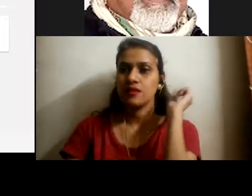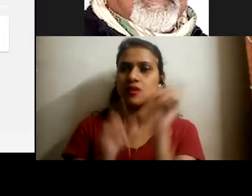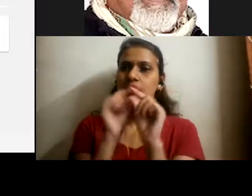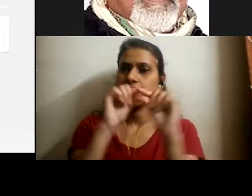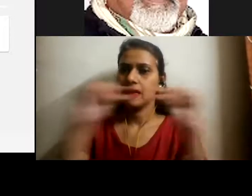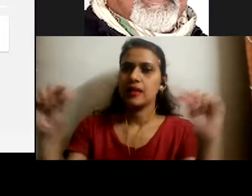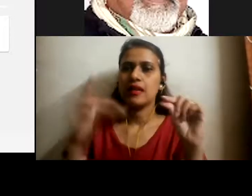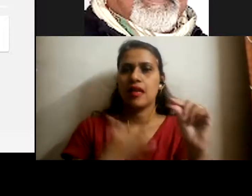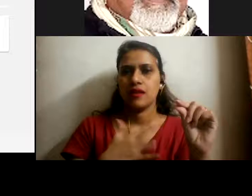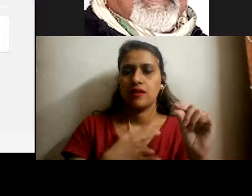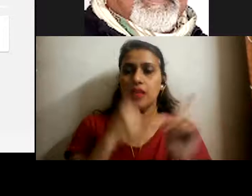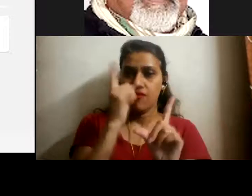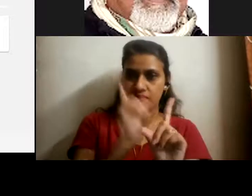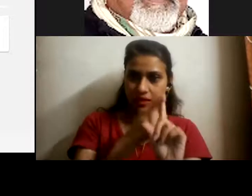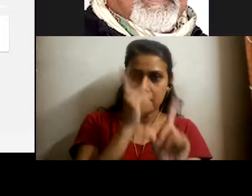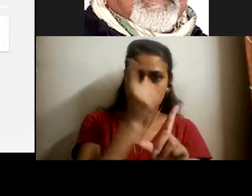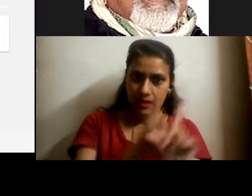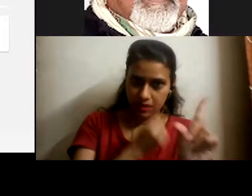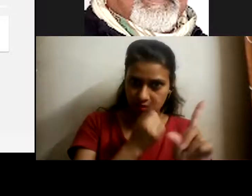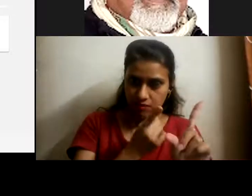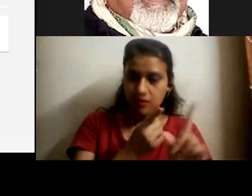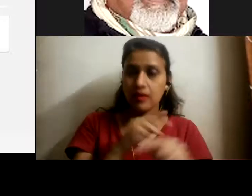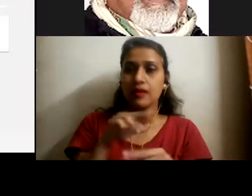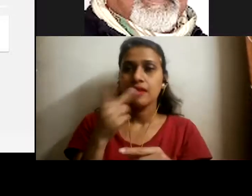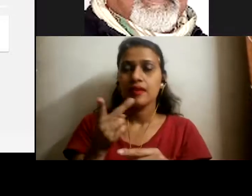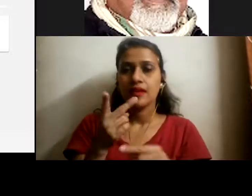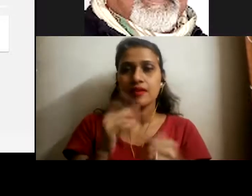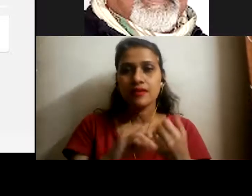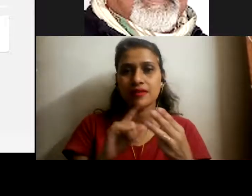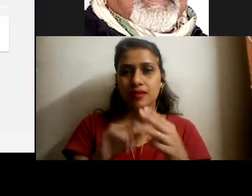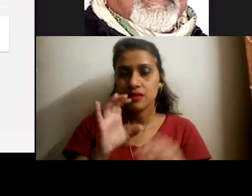things as well. So let's take a citation